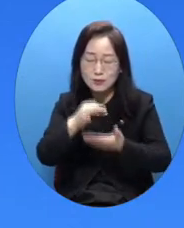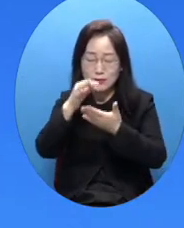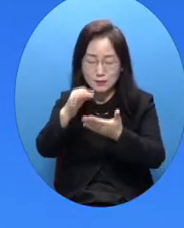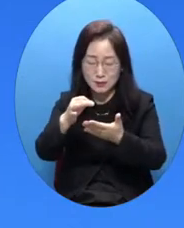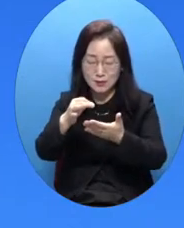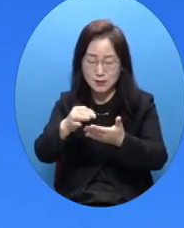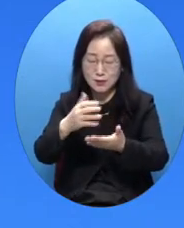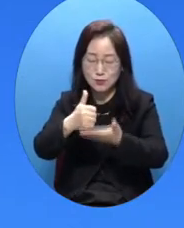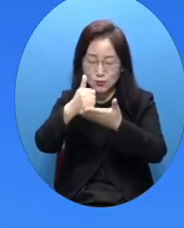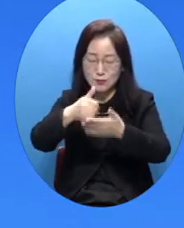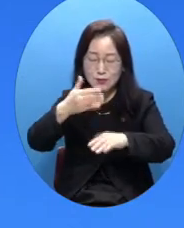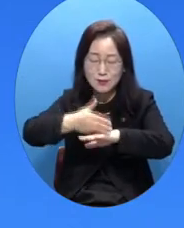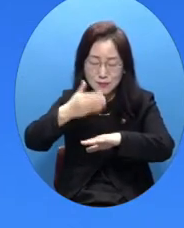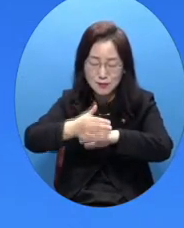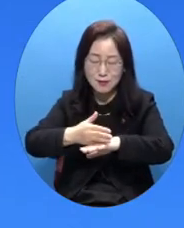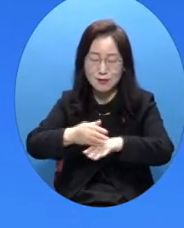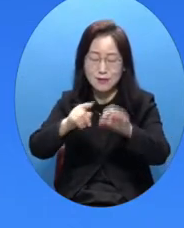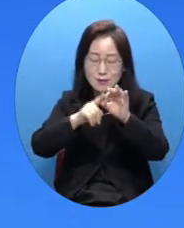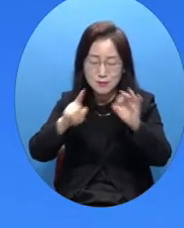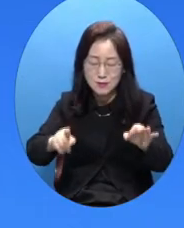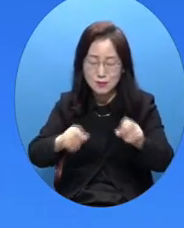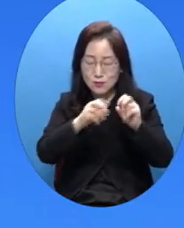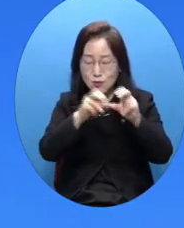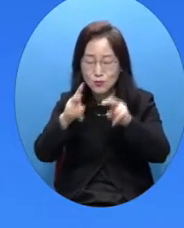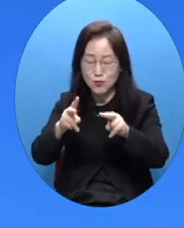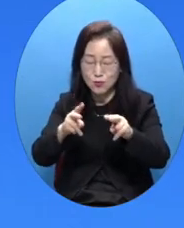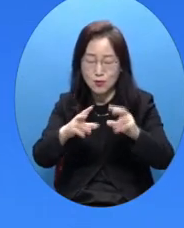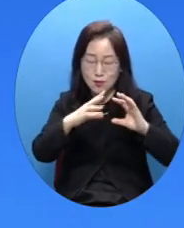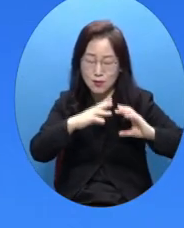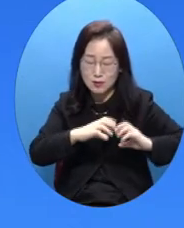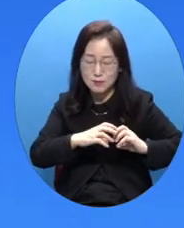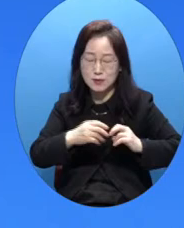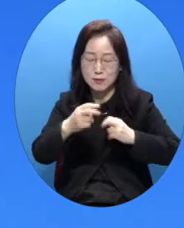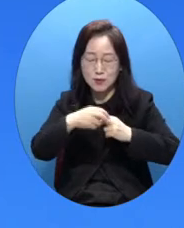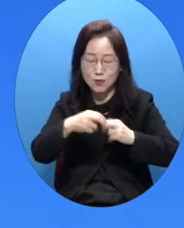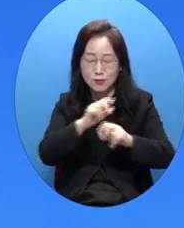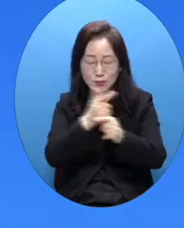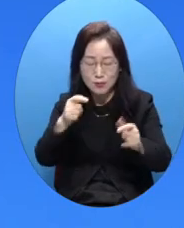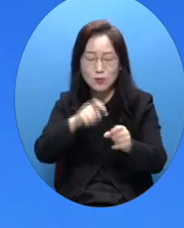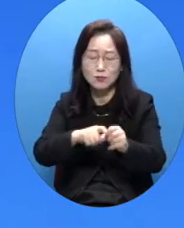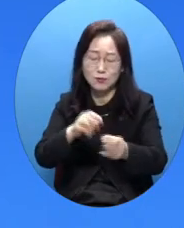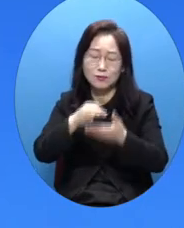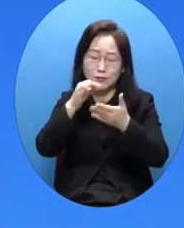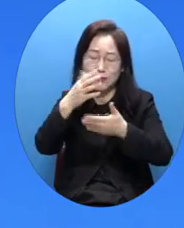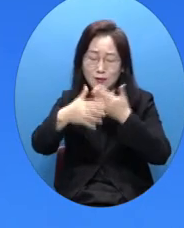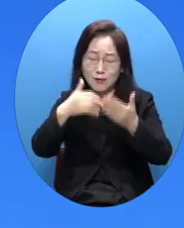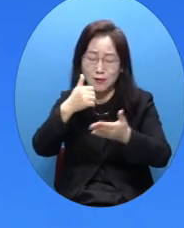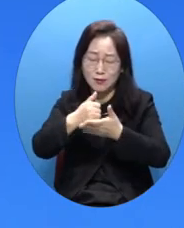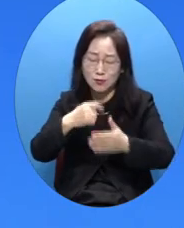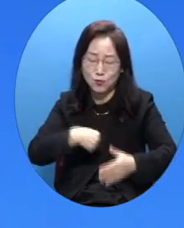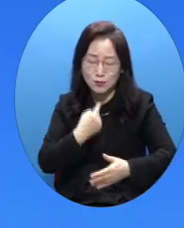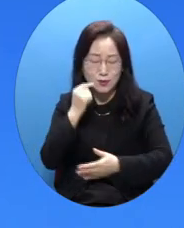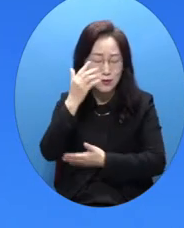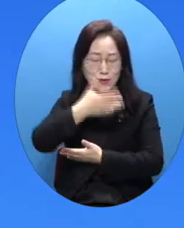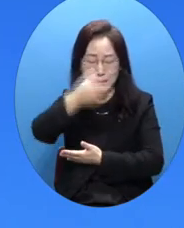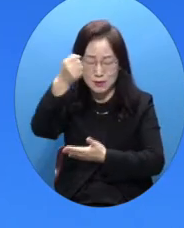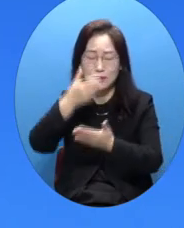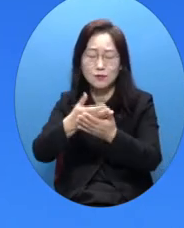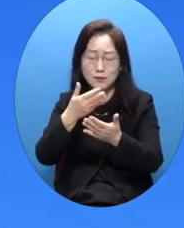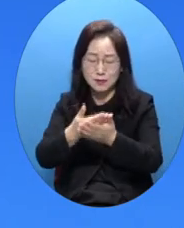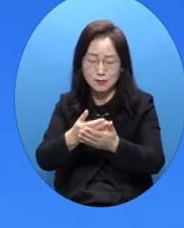we've made our precious offering today our Thanksgiving offering our heart hospital thing and many different kinds of offering